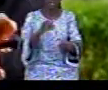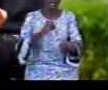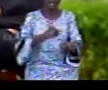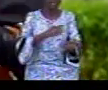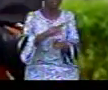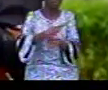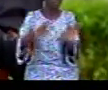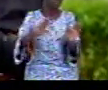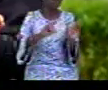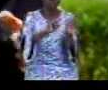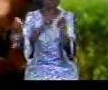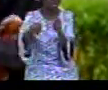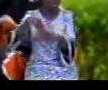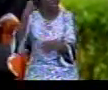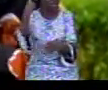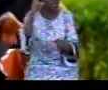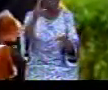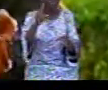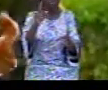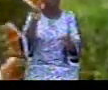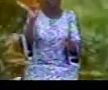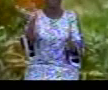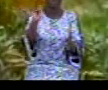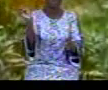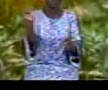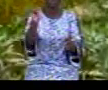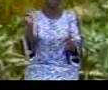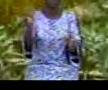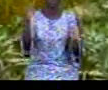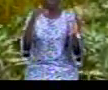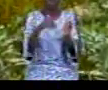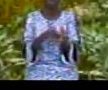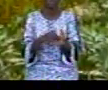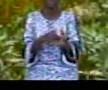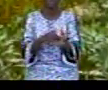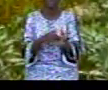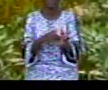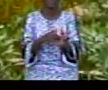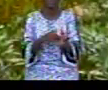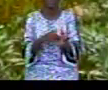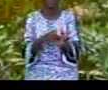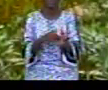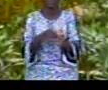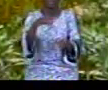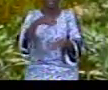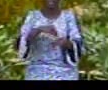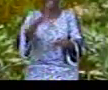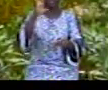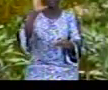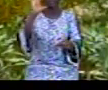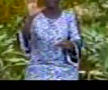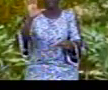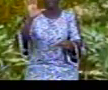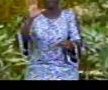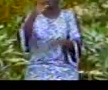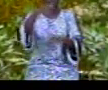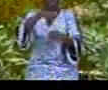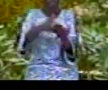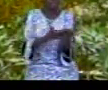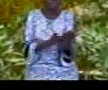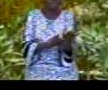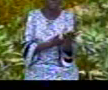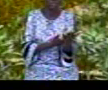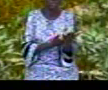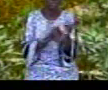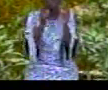urination. I couldn't do anything. But at 5 o'clock, I wake up, I urinate. Throughout the